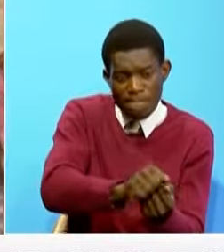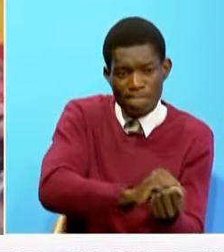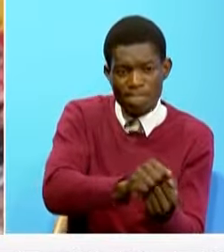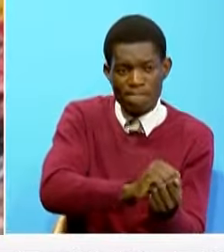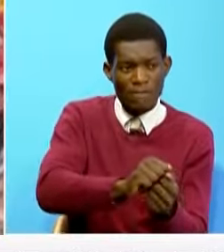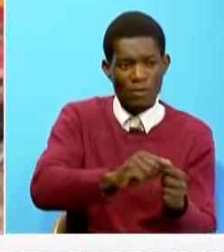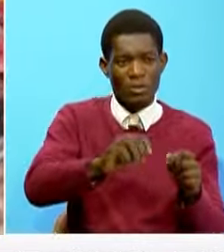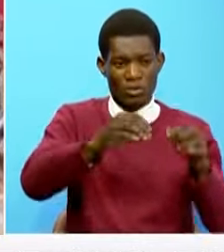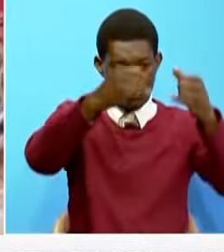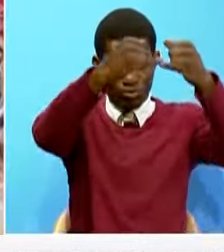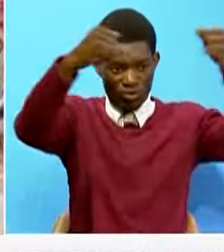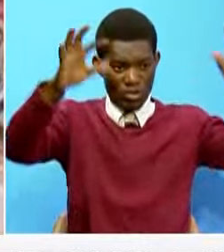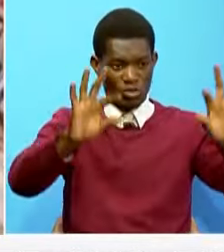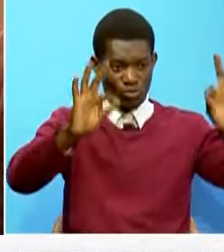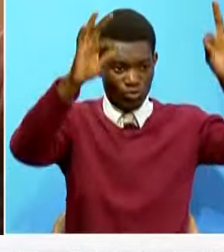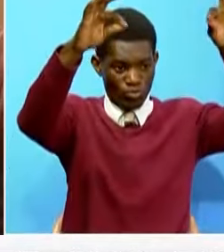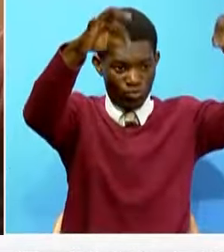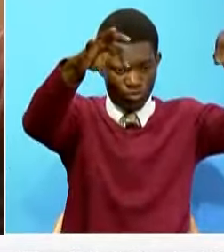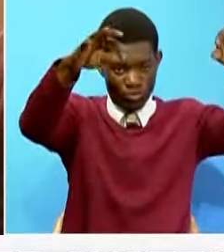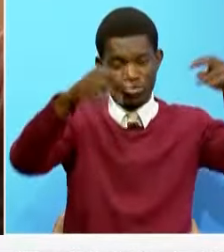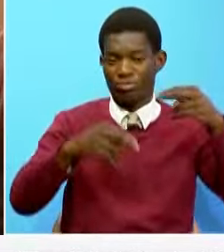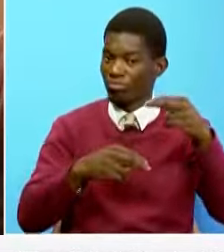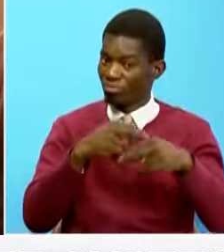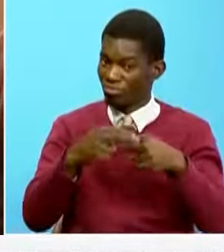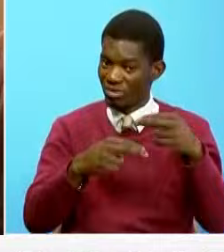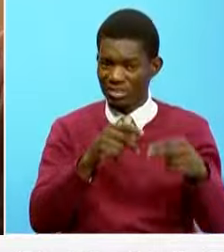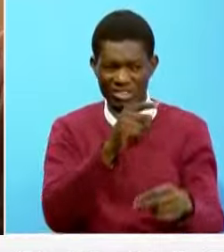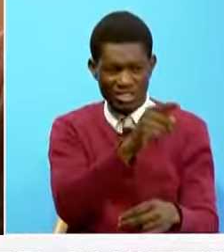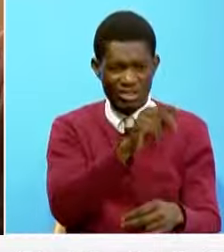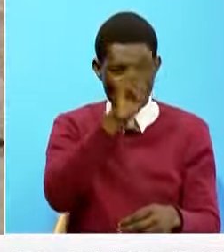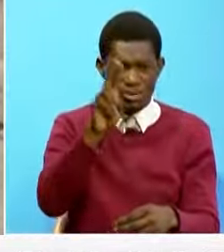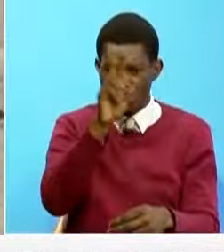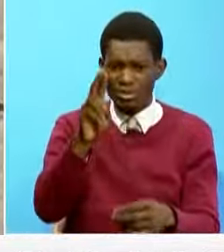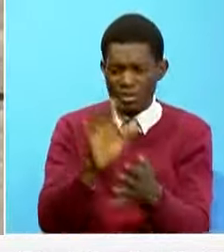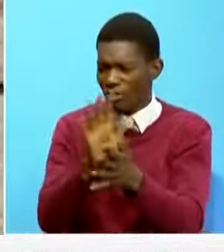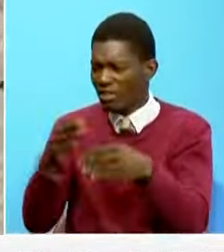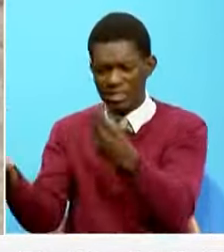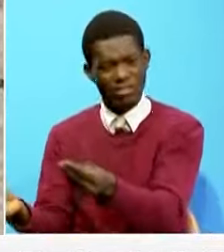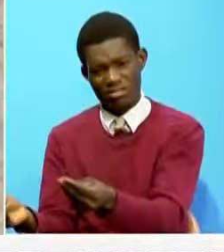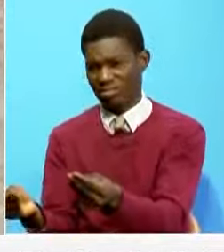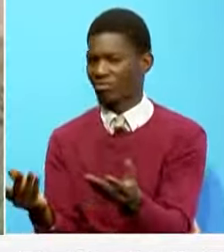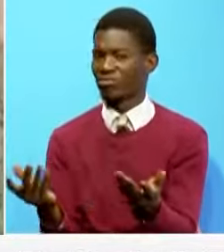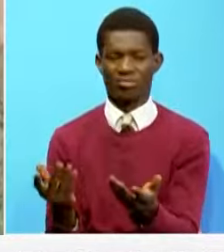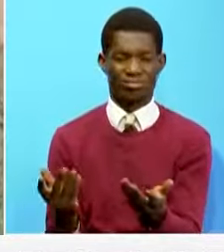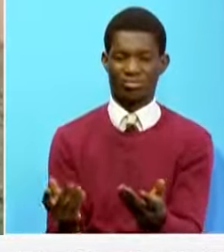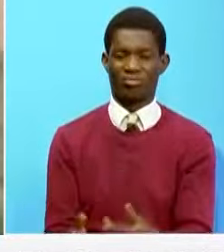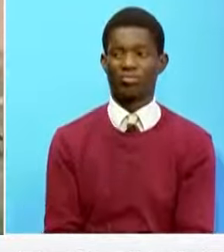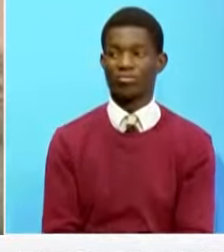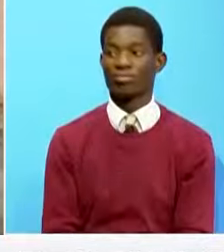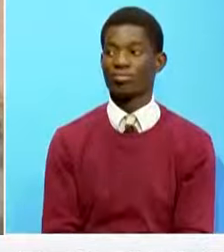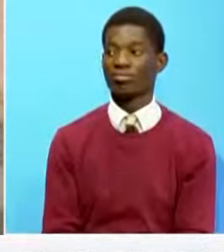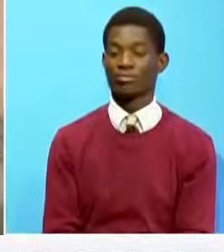given a delay to give the patients to use these blankets. But we do have enough blankets at the hospital. The